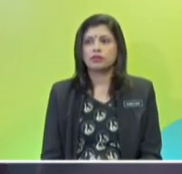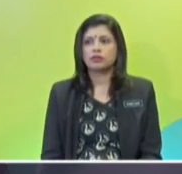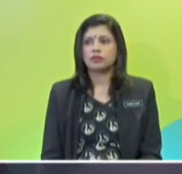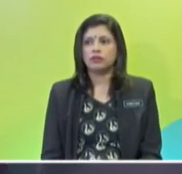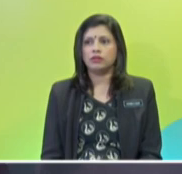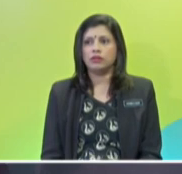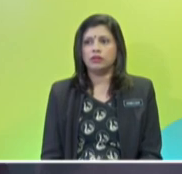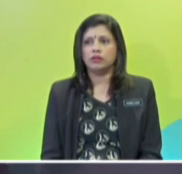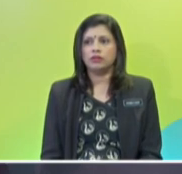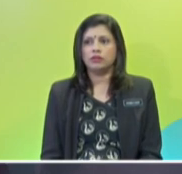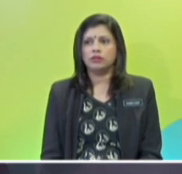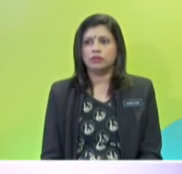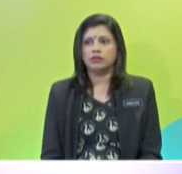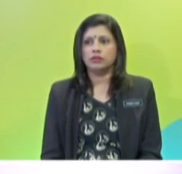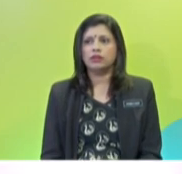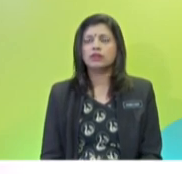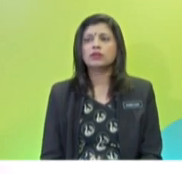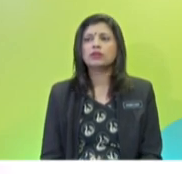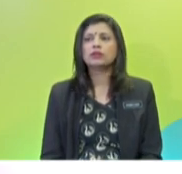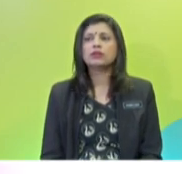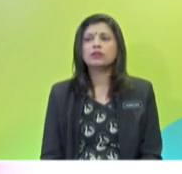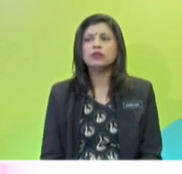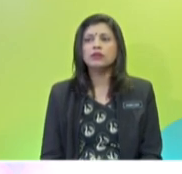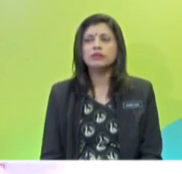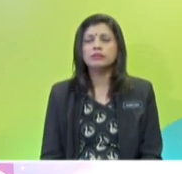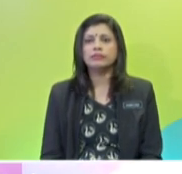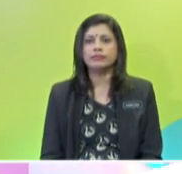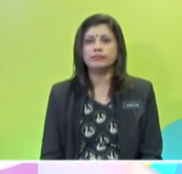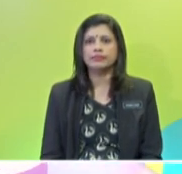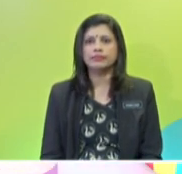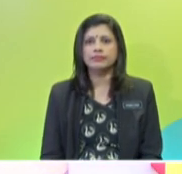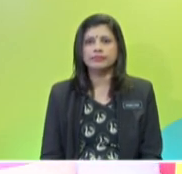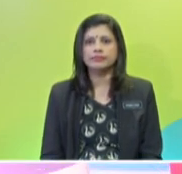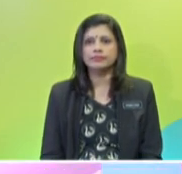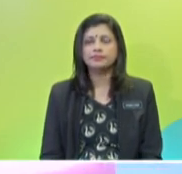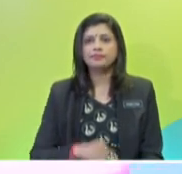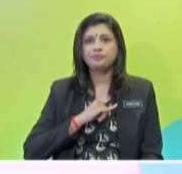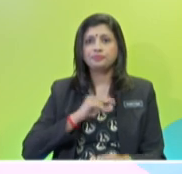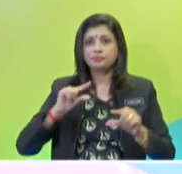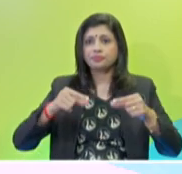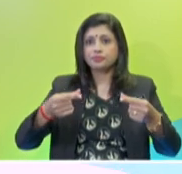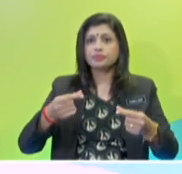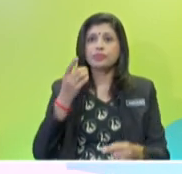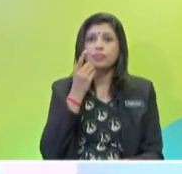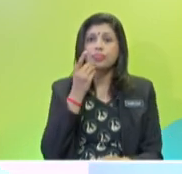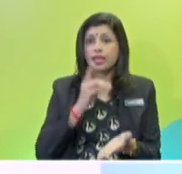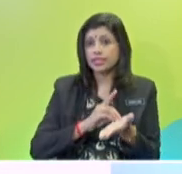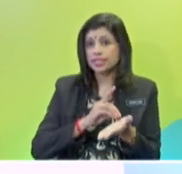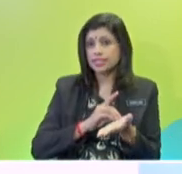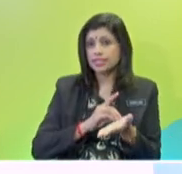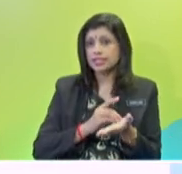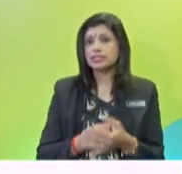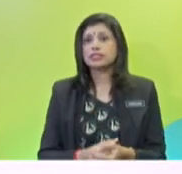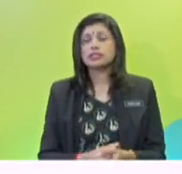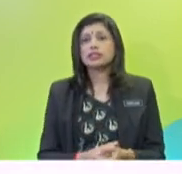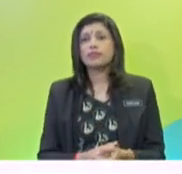going to do it? Iris. Iris, is it? Okay. Okay, Iris. I went to the dentist last week. I had a toothache.